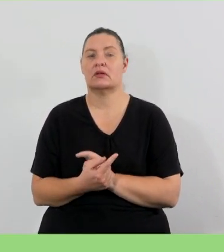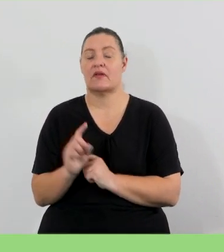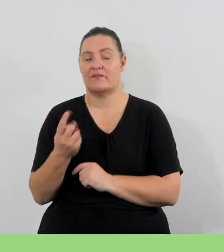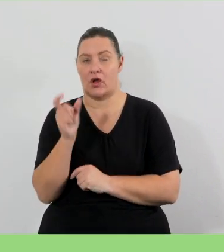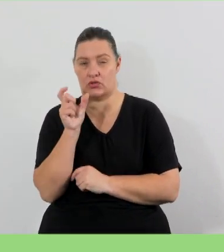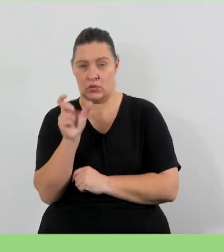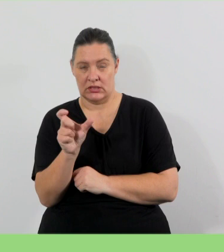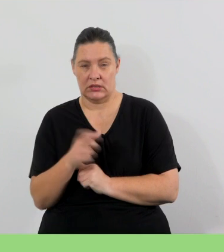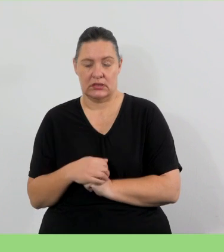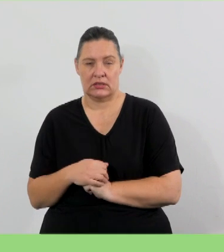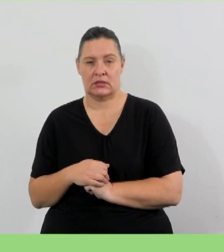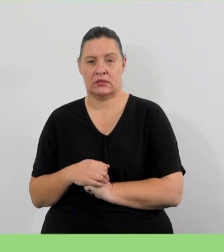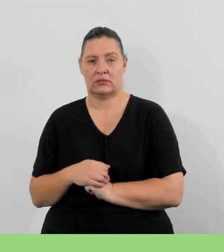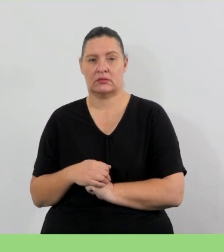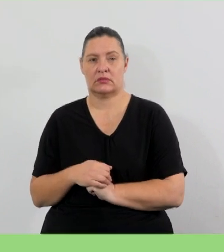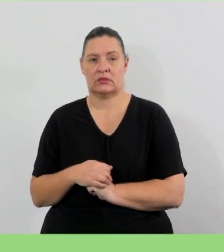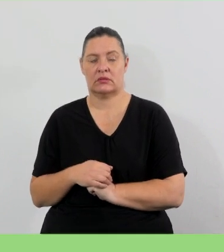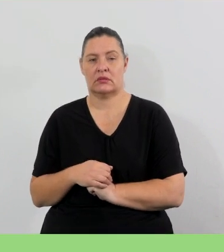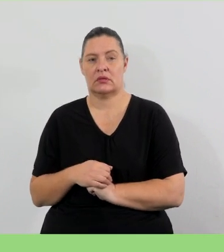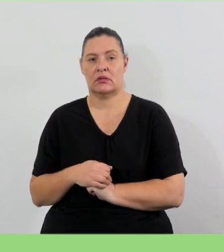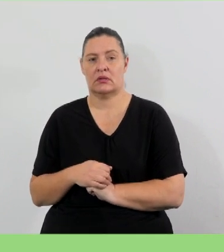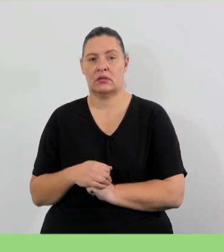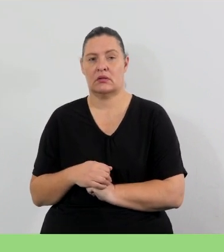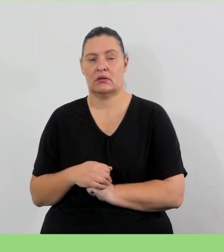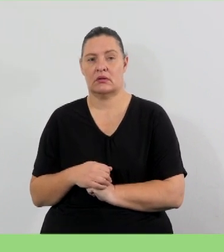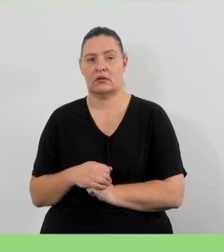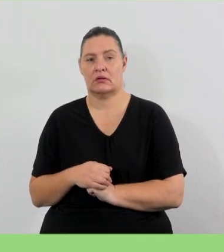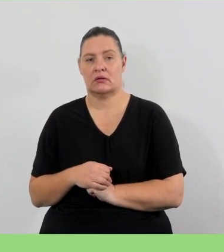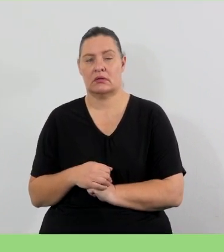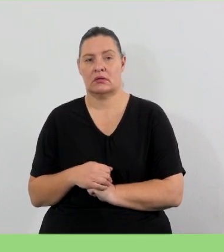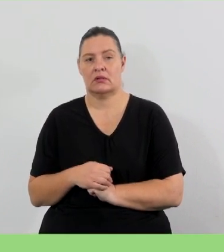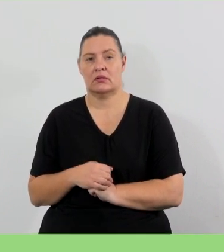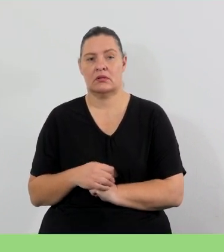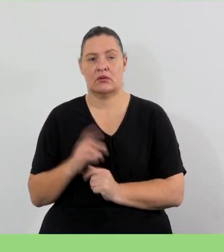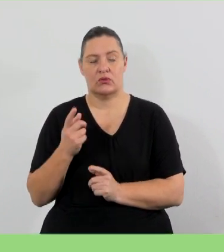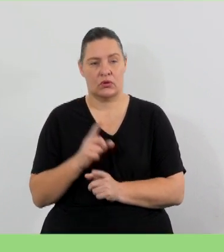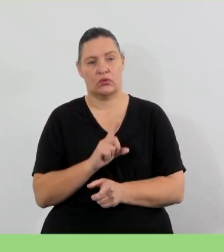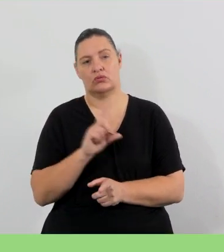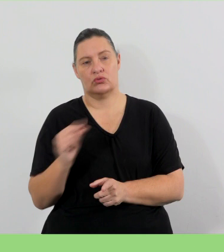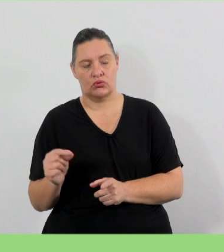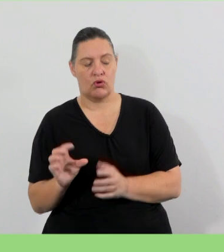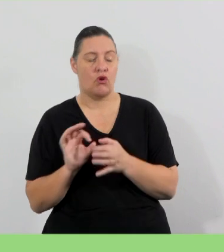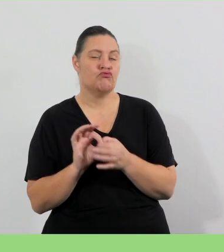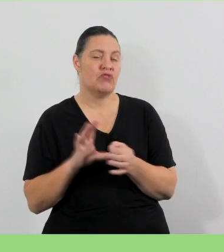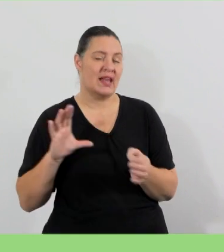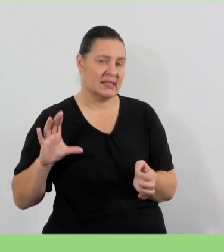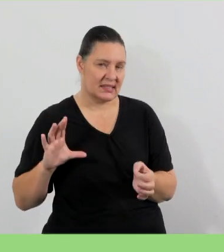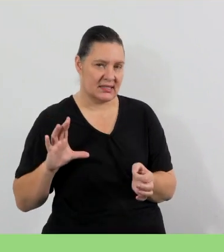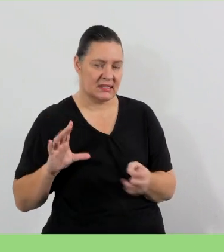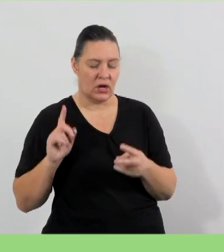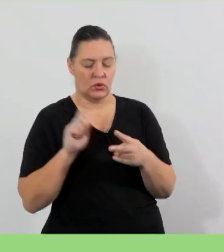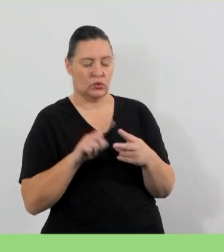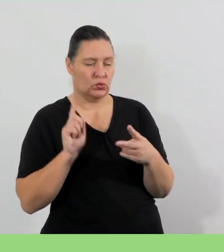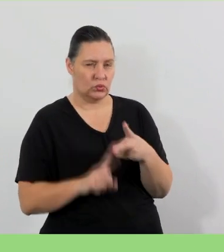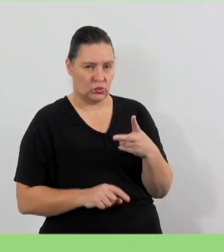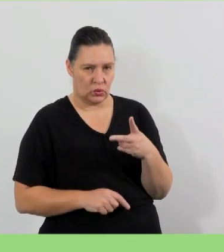that is the first word that you need to think about. So it takes place in organisms to release.